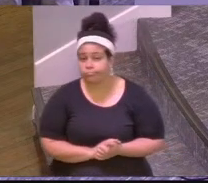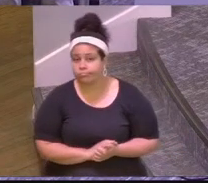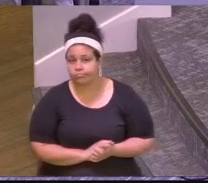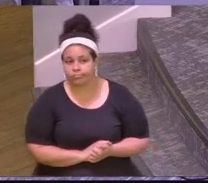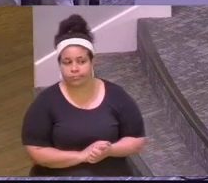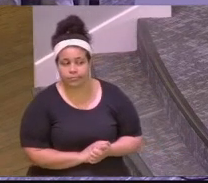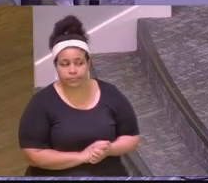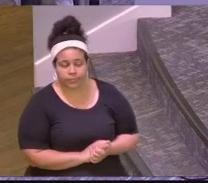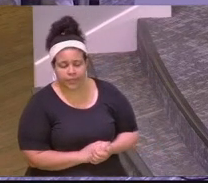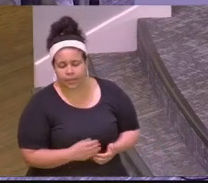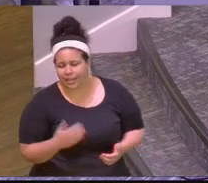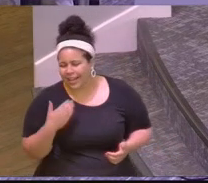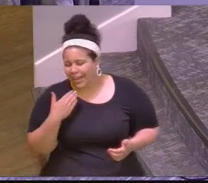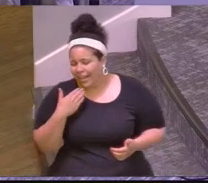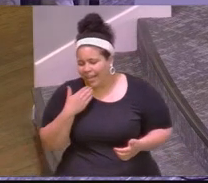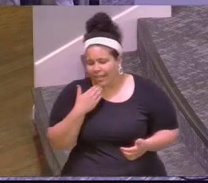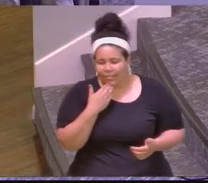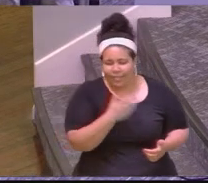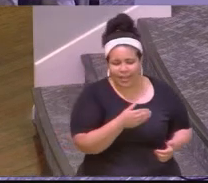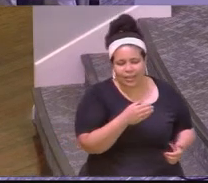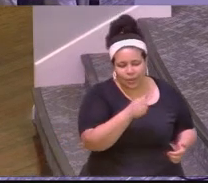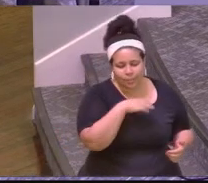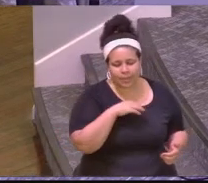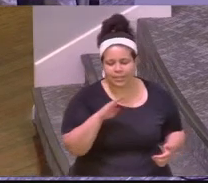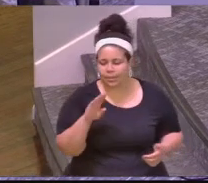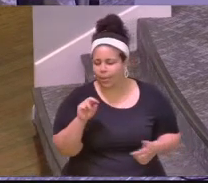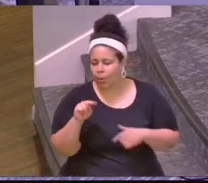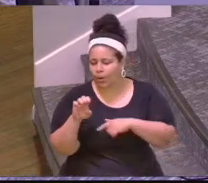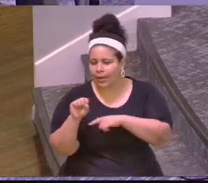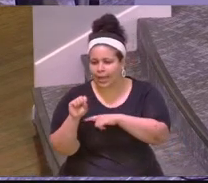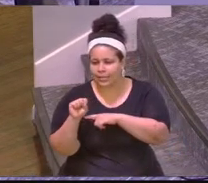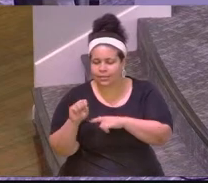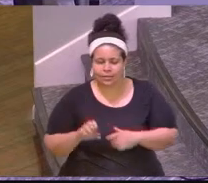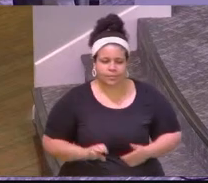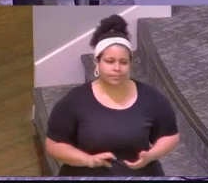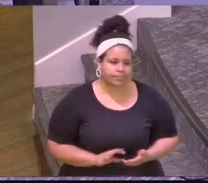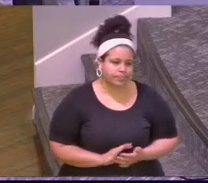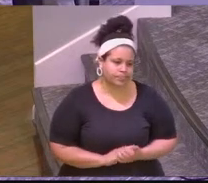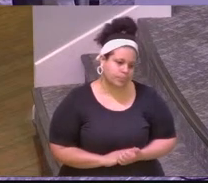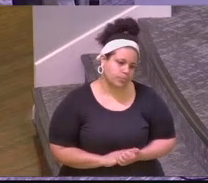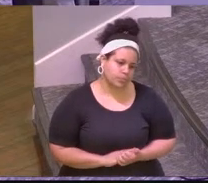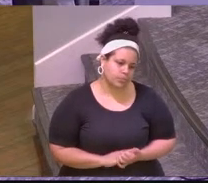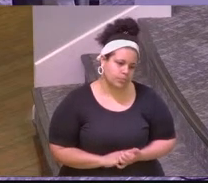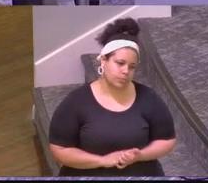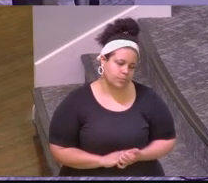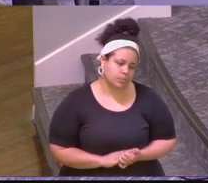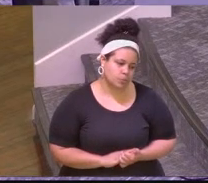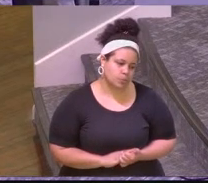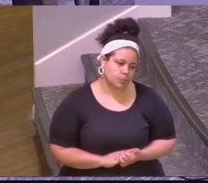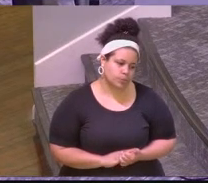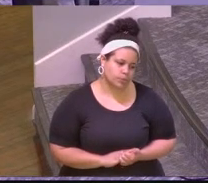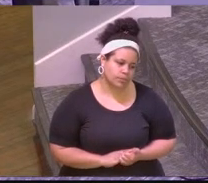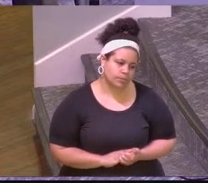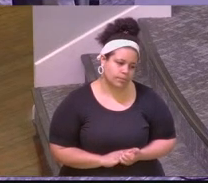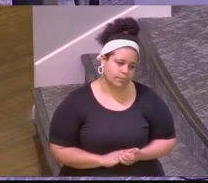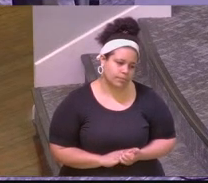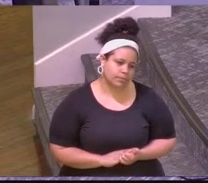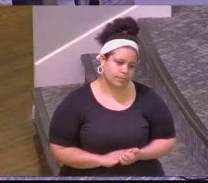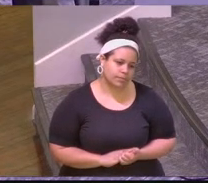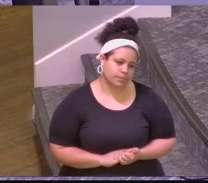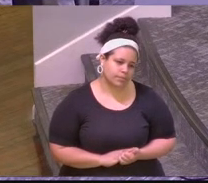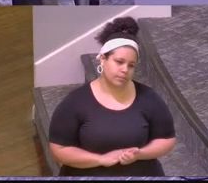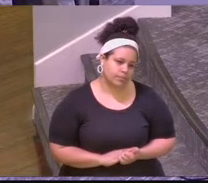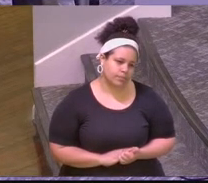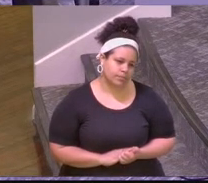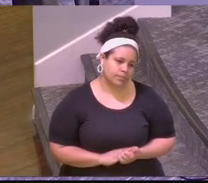Thank you, Ms. Bonez. Thank you. All right, we will now move to our next agenda item, and that is a discussion